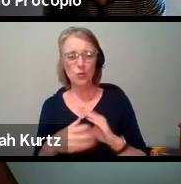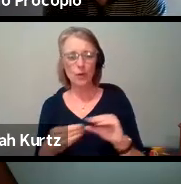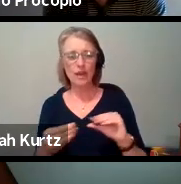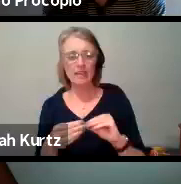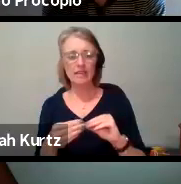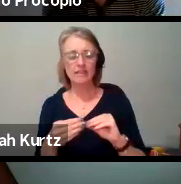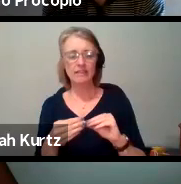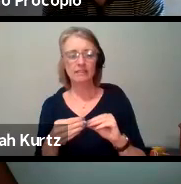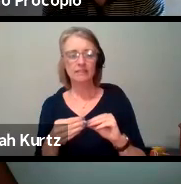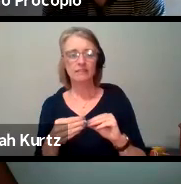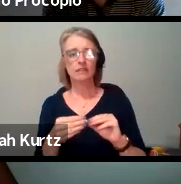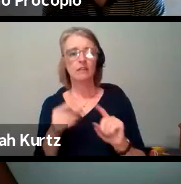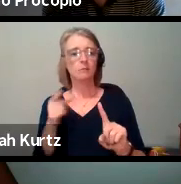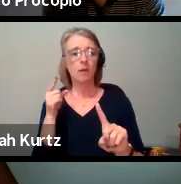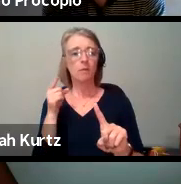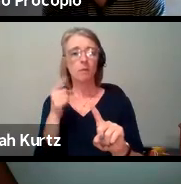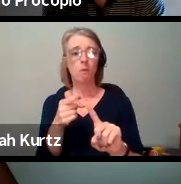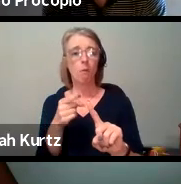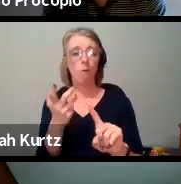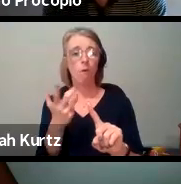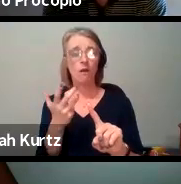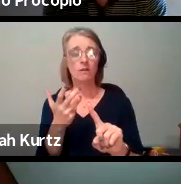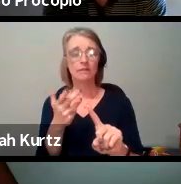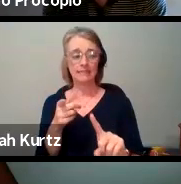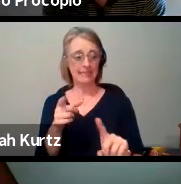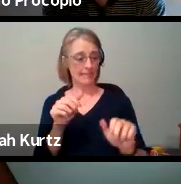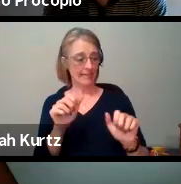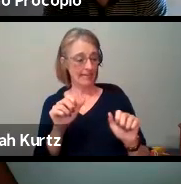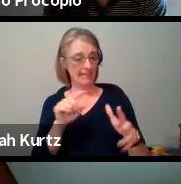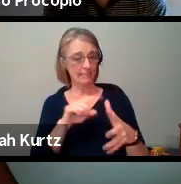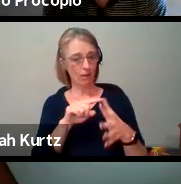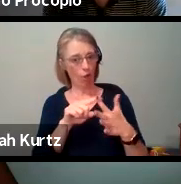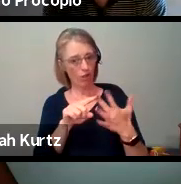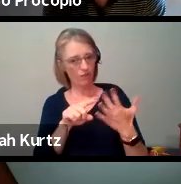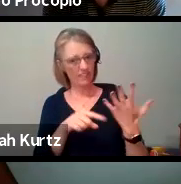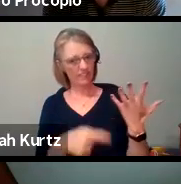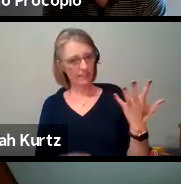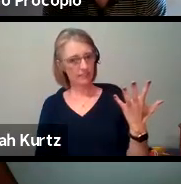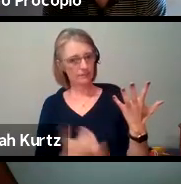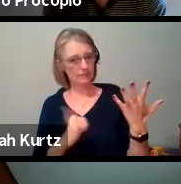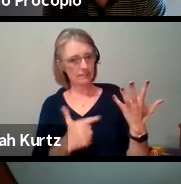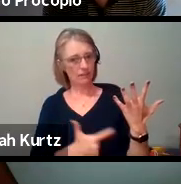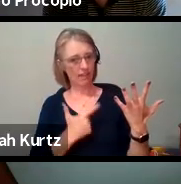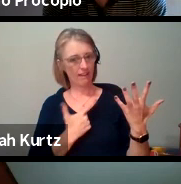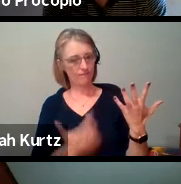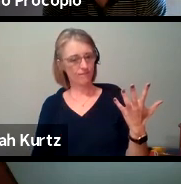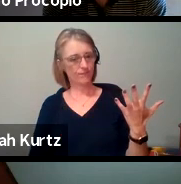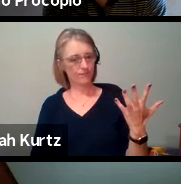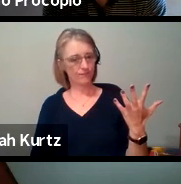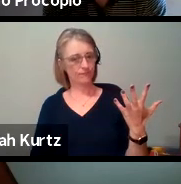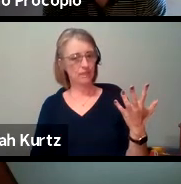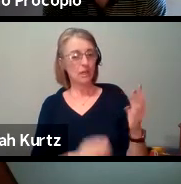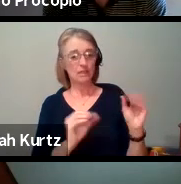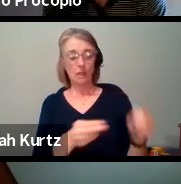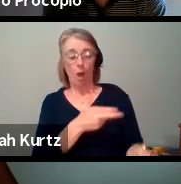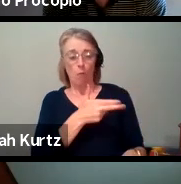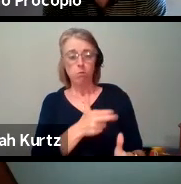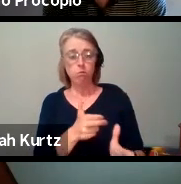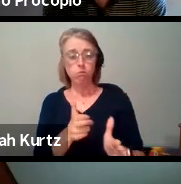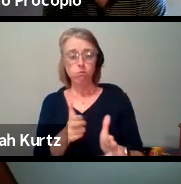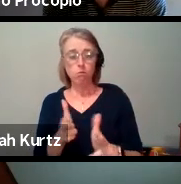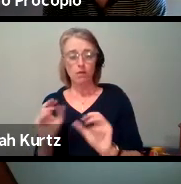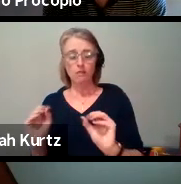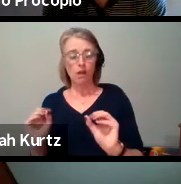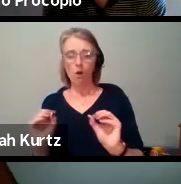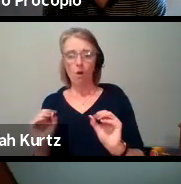But connecting the dots is he was able to do all of this, and his car wasn't riddled with bullets. He wasn't shot